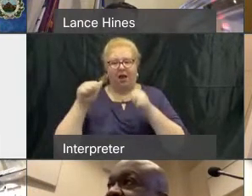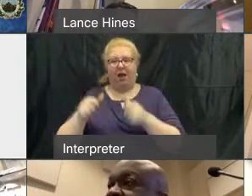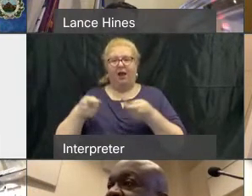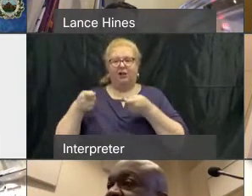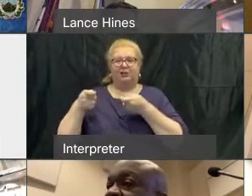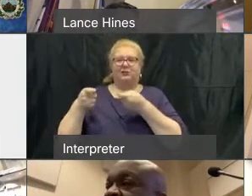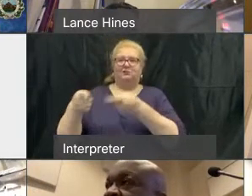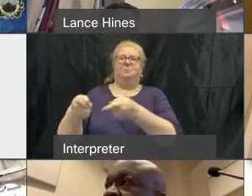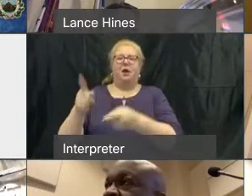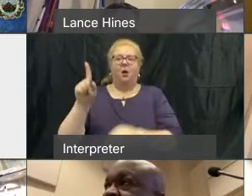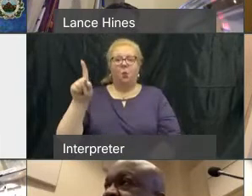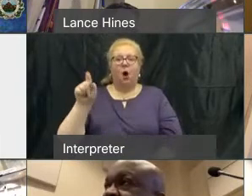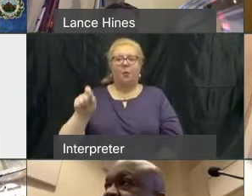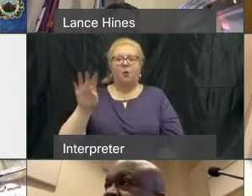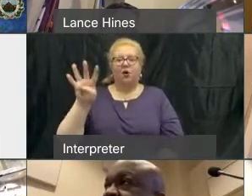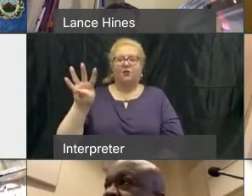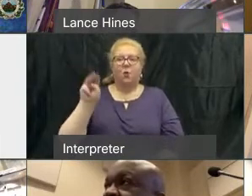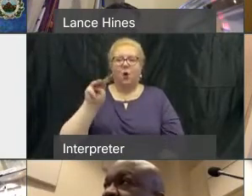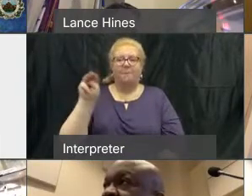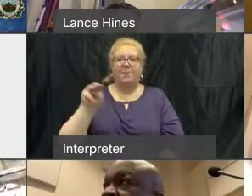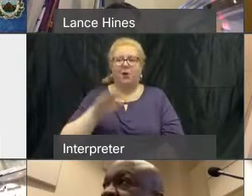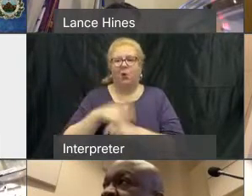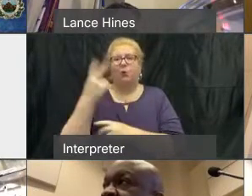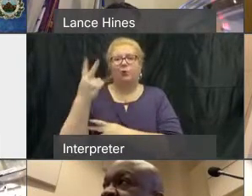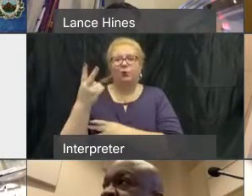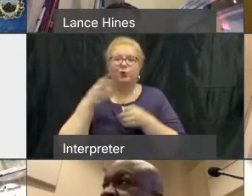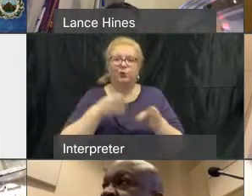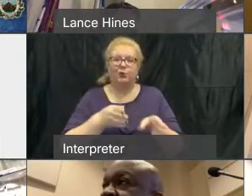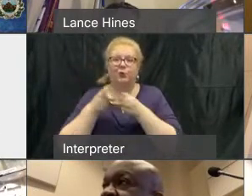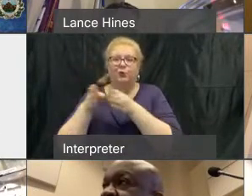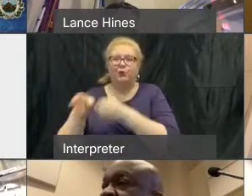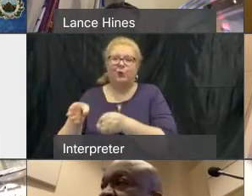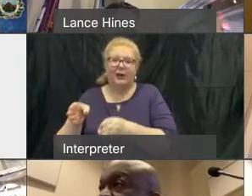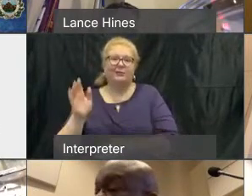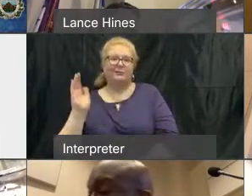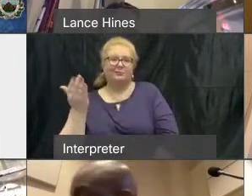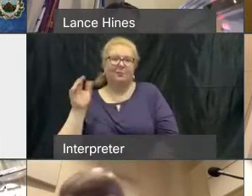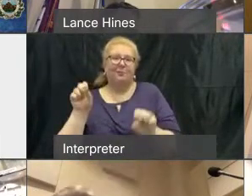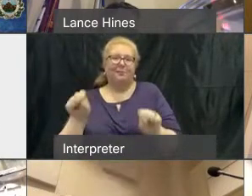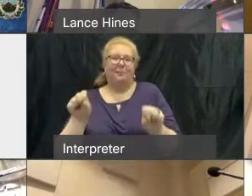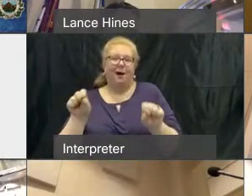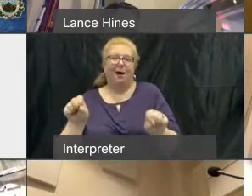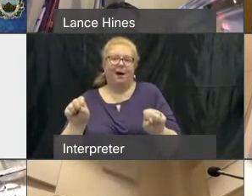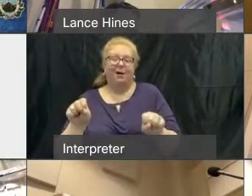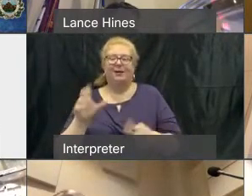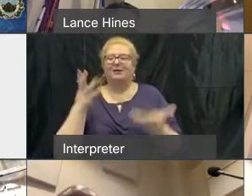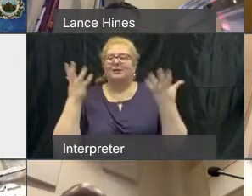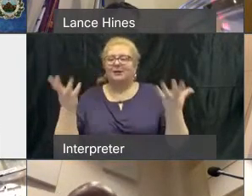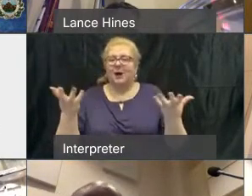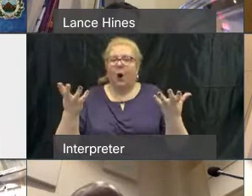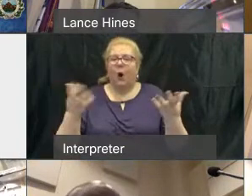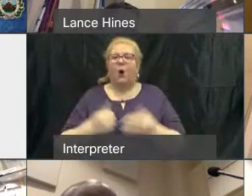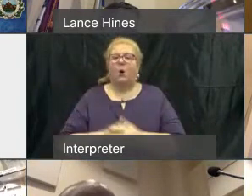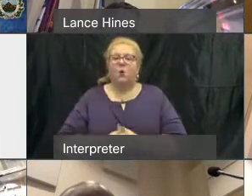$1.4 million on 2 streets probably. So there's going to be,